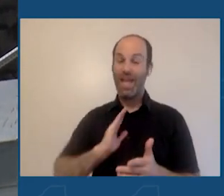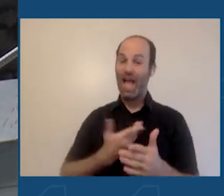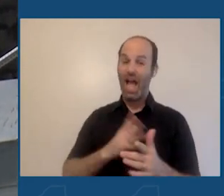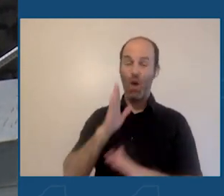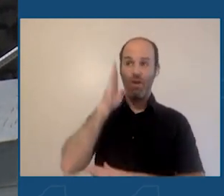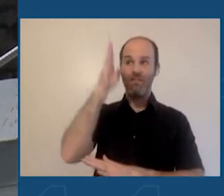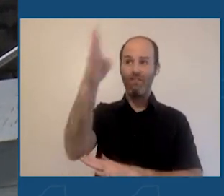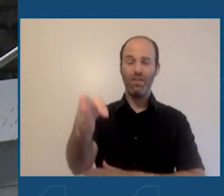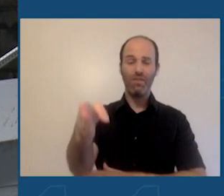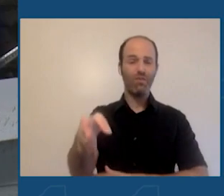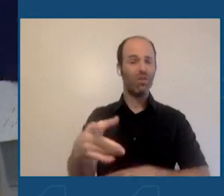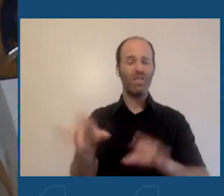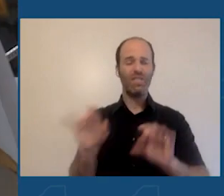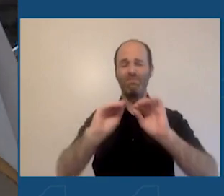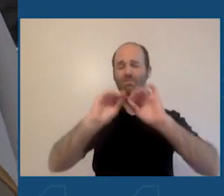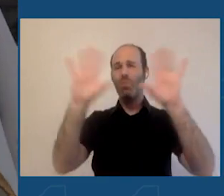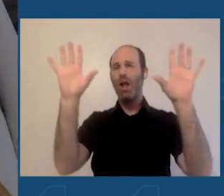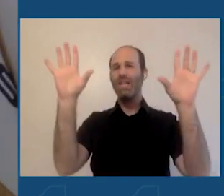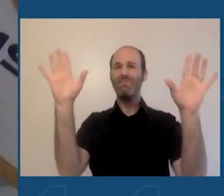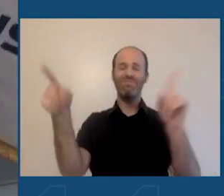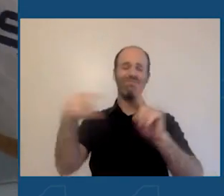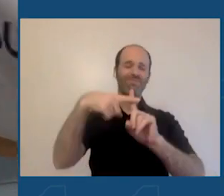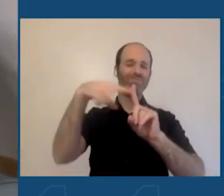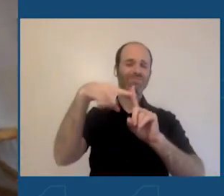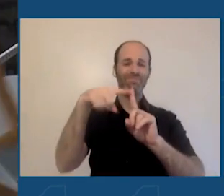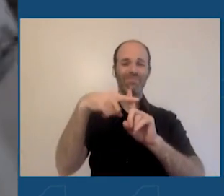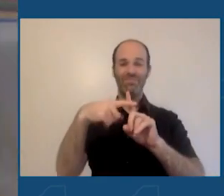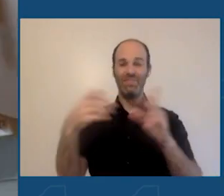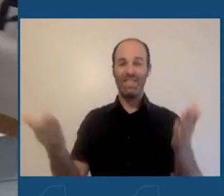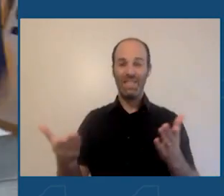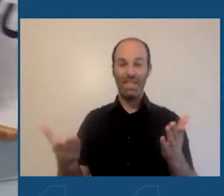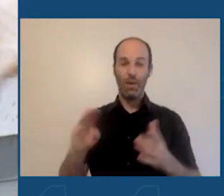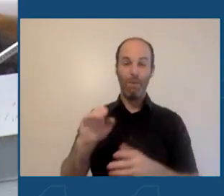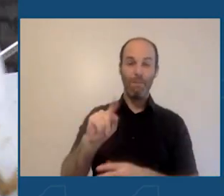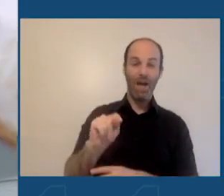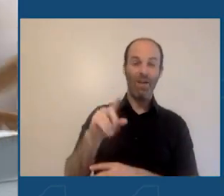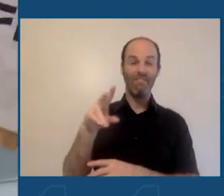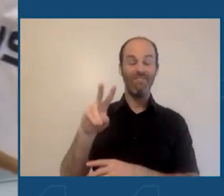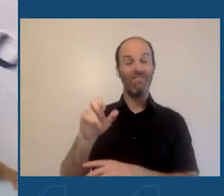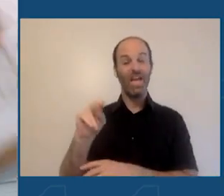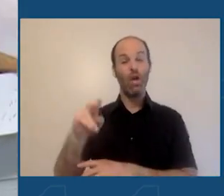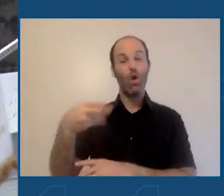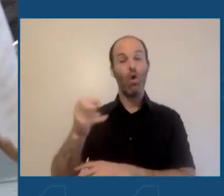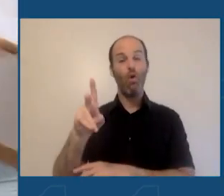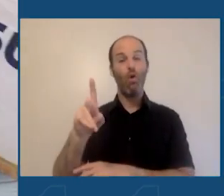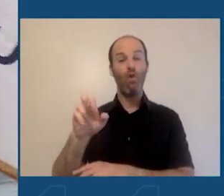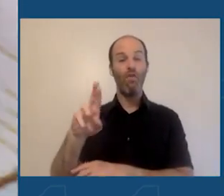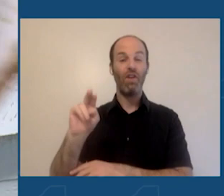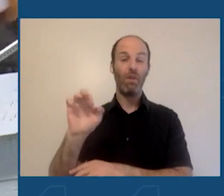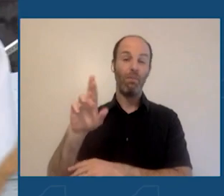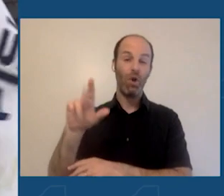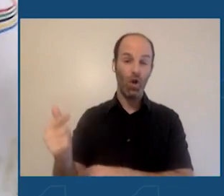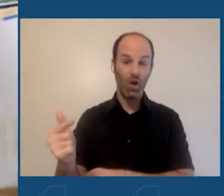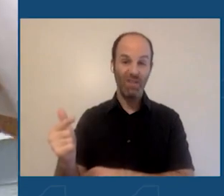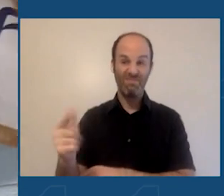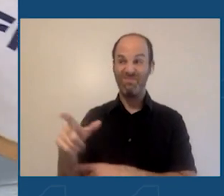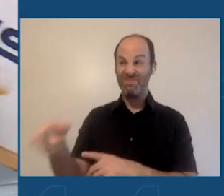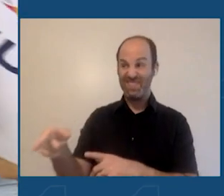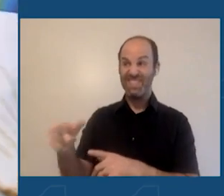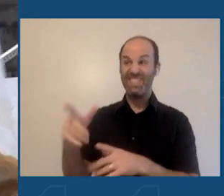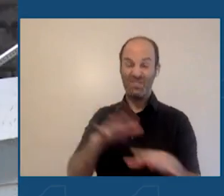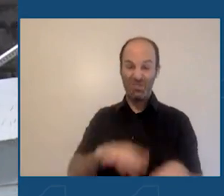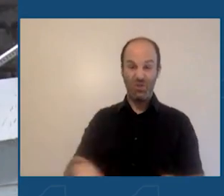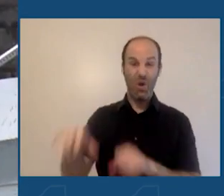tremendously bright. Here at Mount Van Hoevenberg, this is the home of 6 Olympic sports that